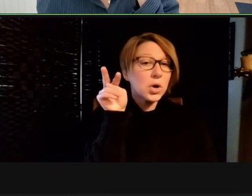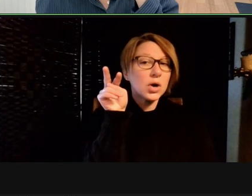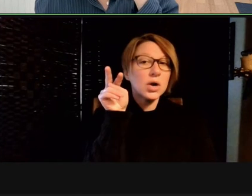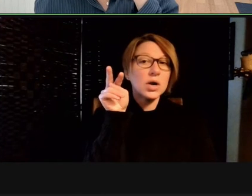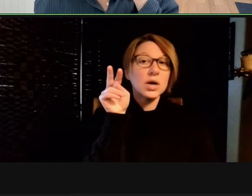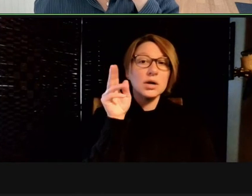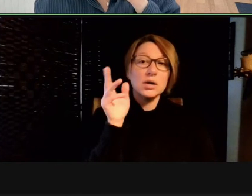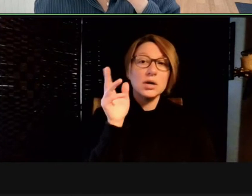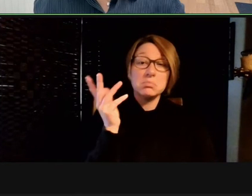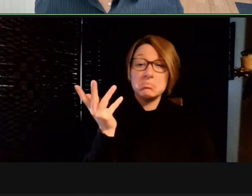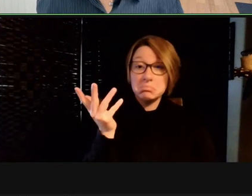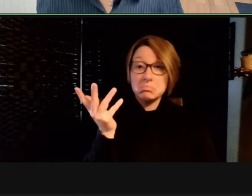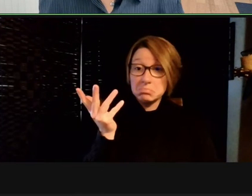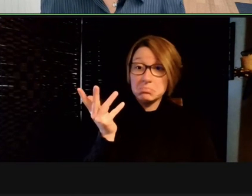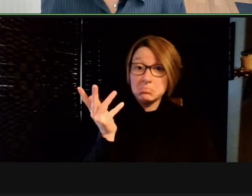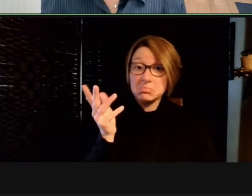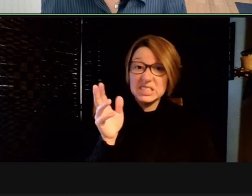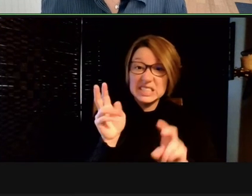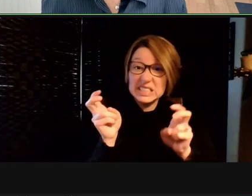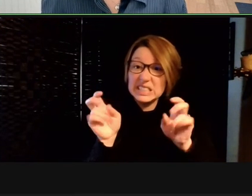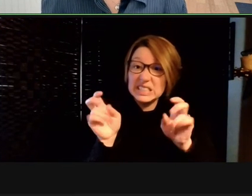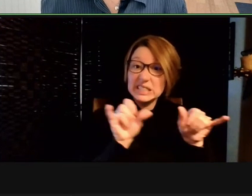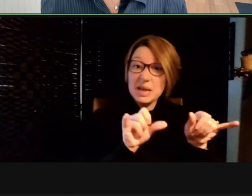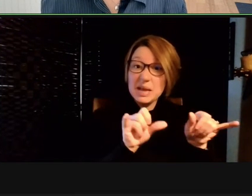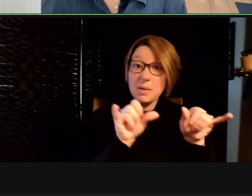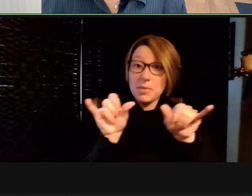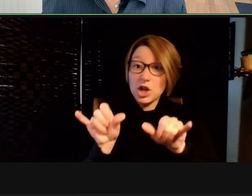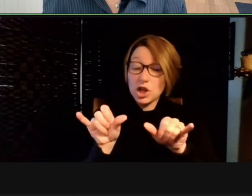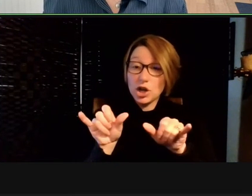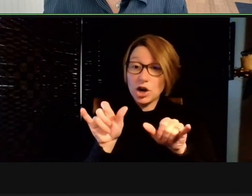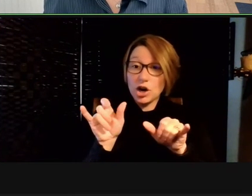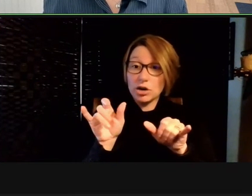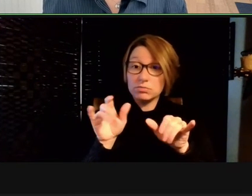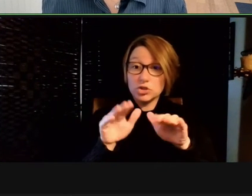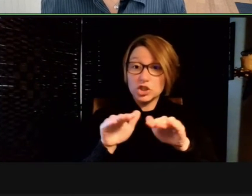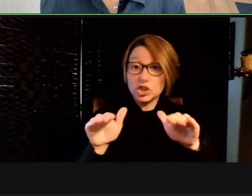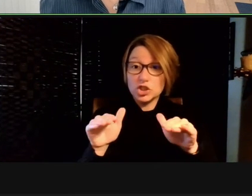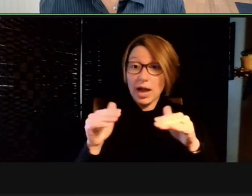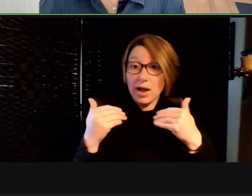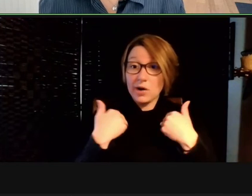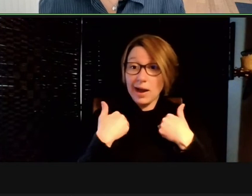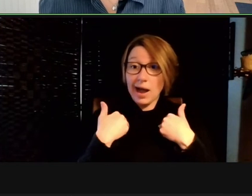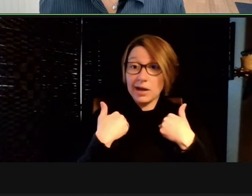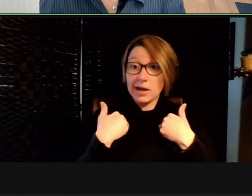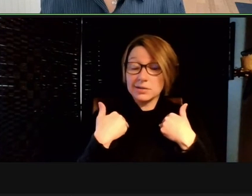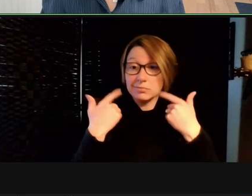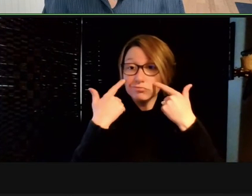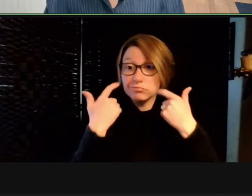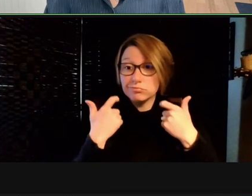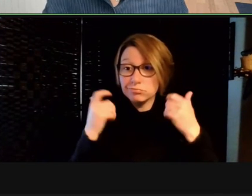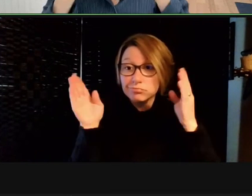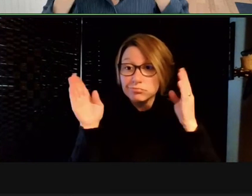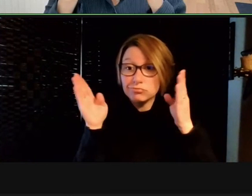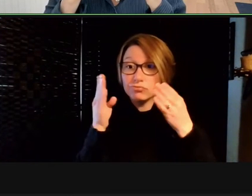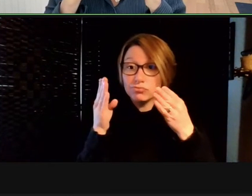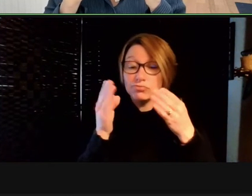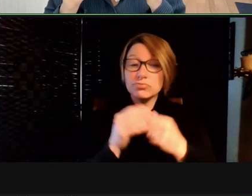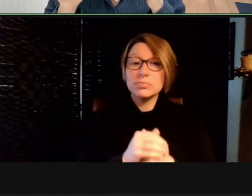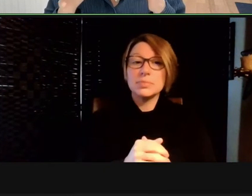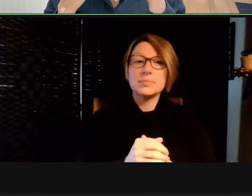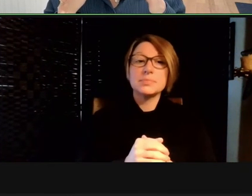very much like a child who has field loss or has some kind of cerebral visual impairment. And often they like